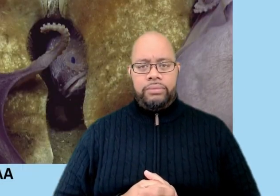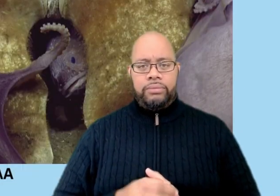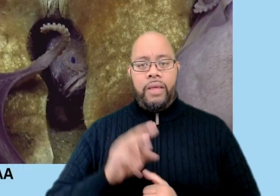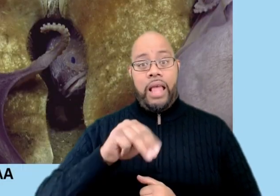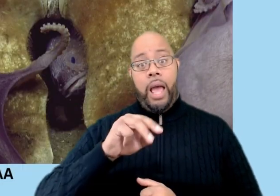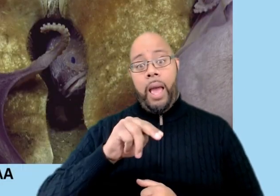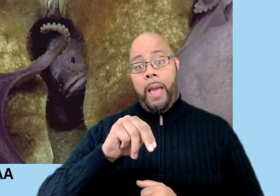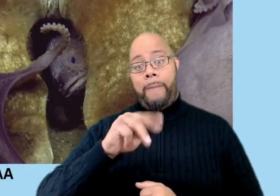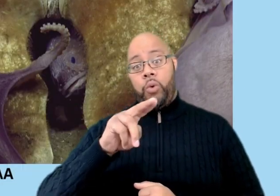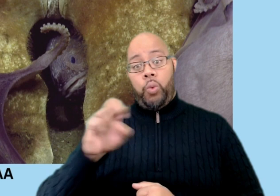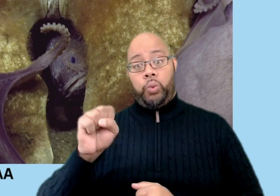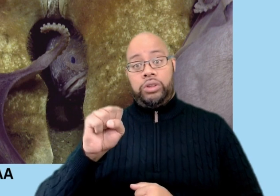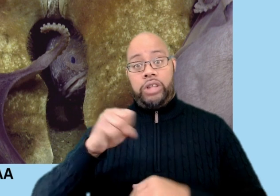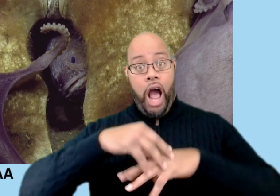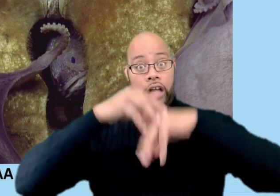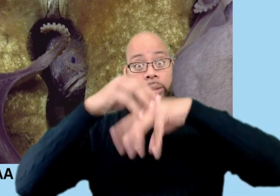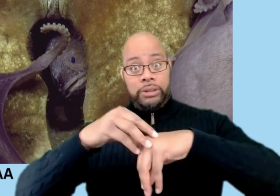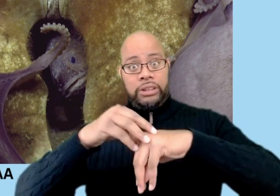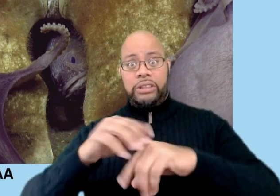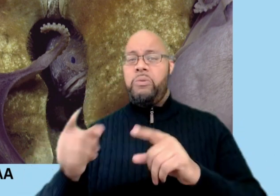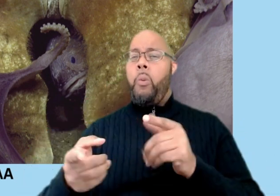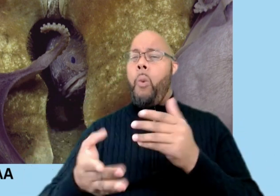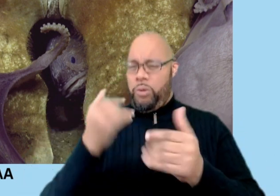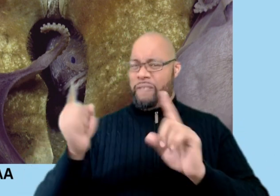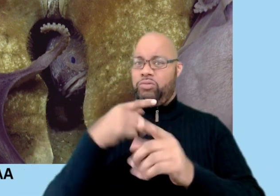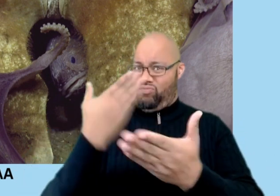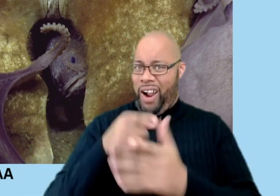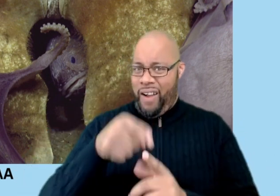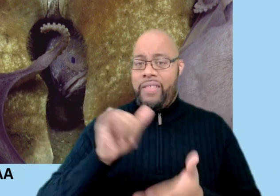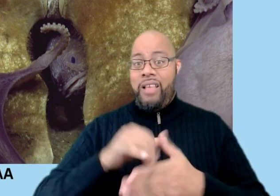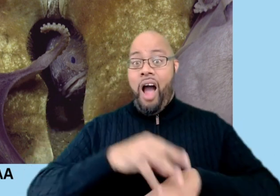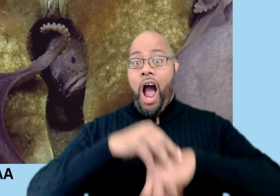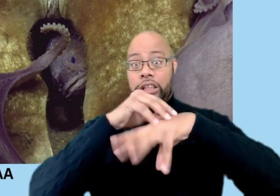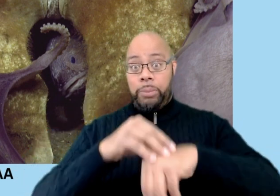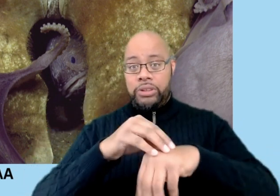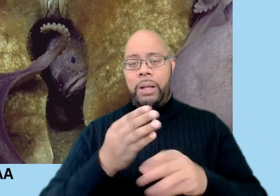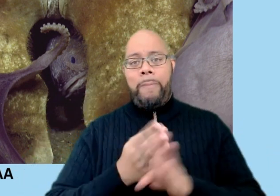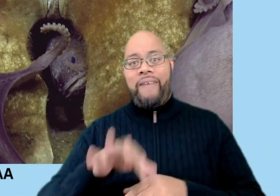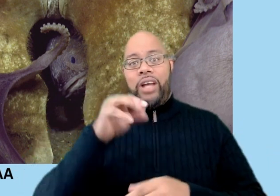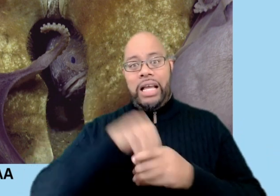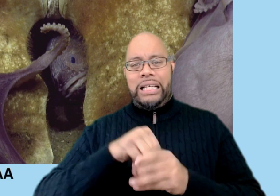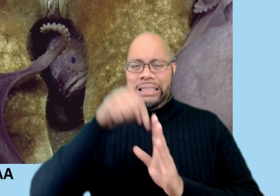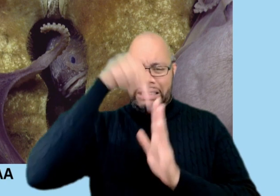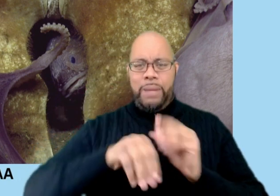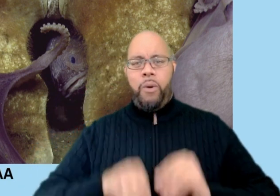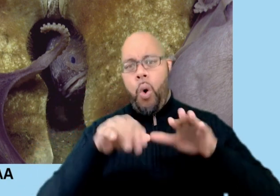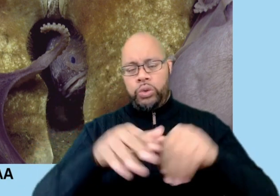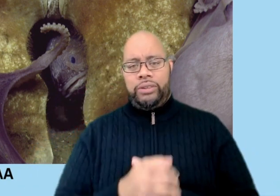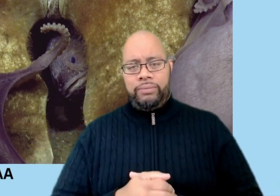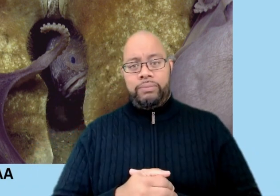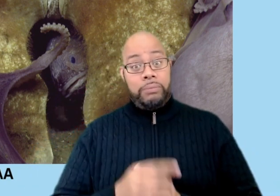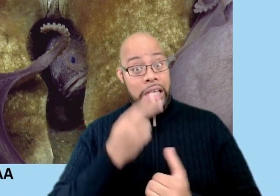The Muse octopus are also some of the first on the scene to a whale fall. This species of octopus is mainly found in the deep